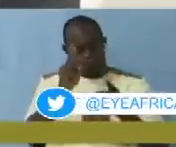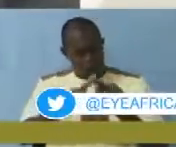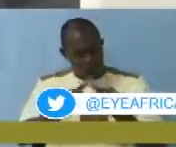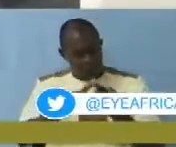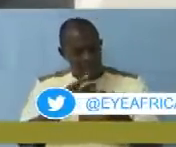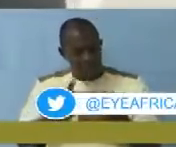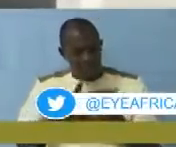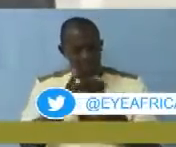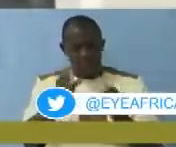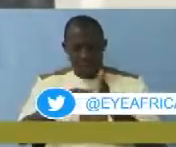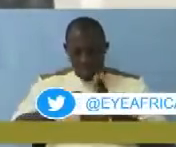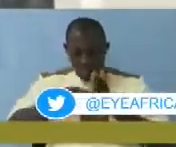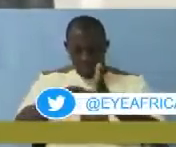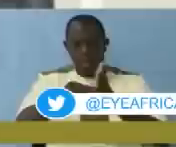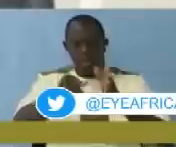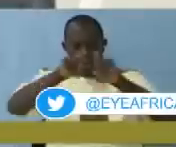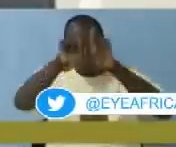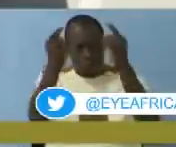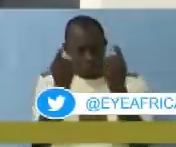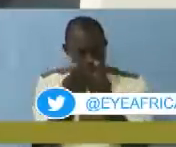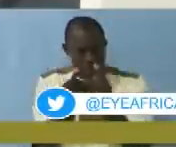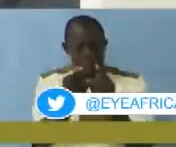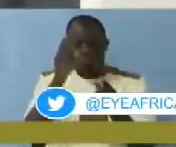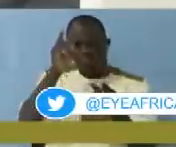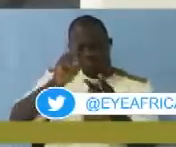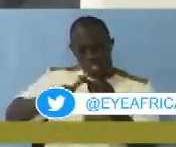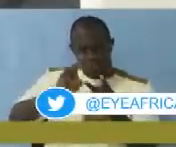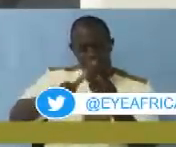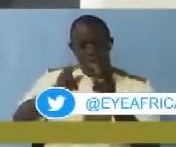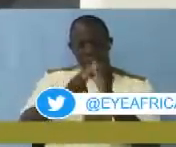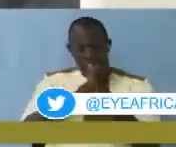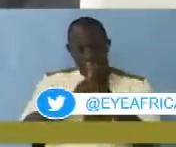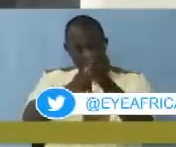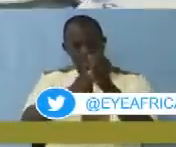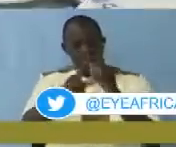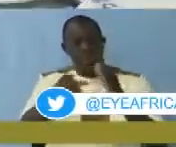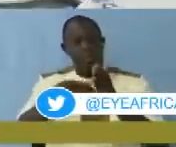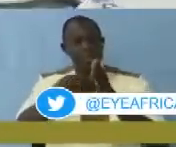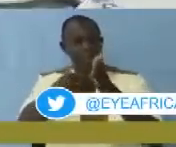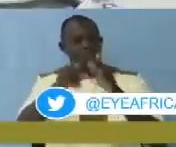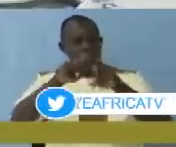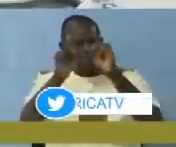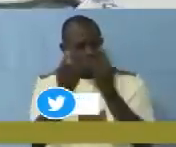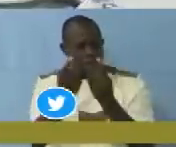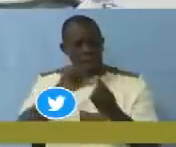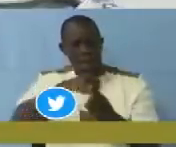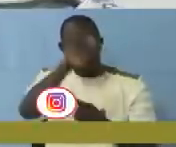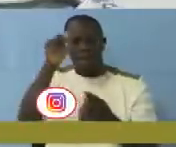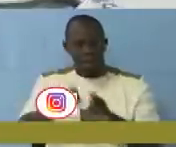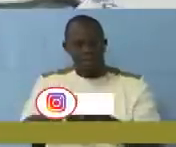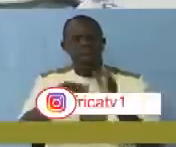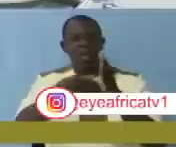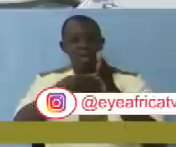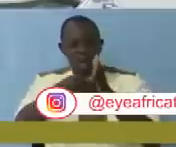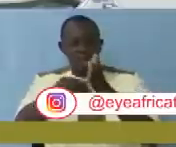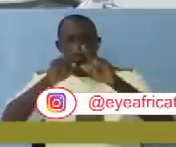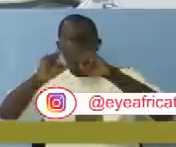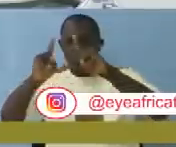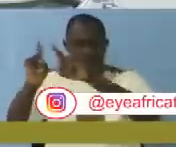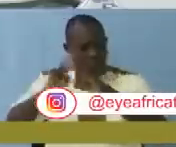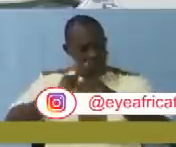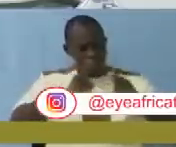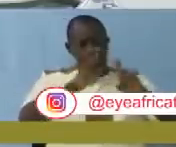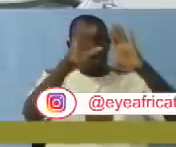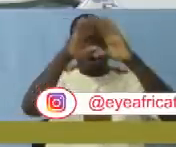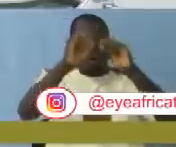Director General, and the directors. Kordatiba anano lanko amina na nyaton ka dol ko tangol soro je me an ko defana ni bebe. Isn't